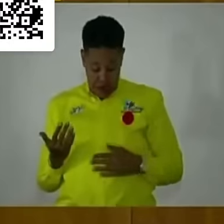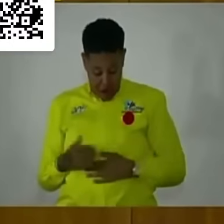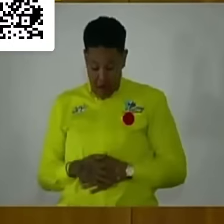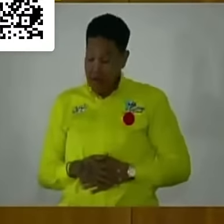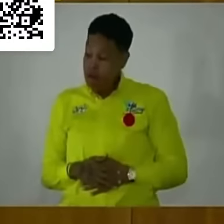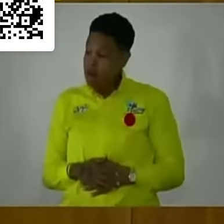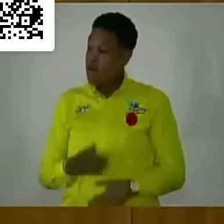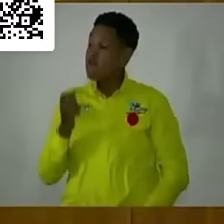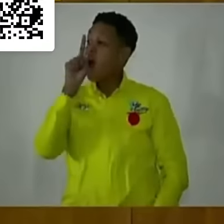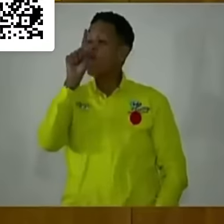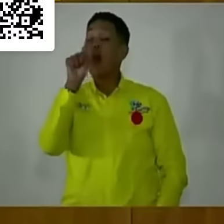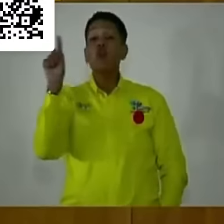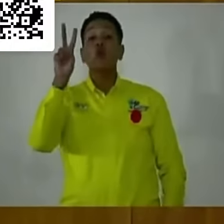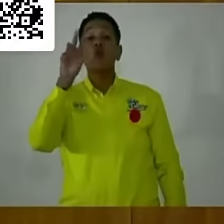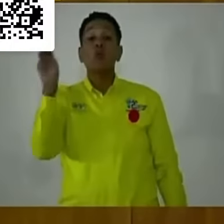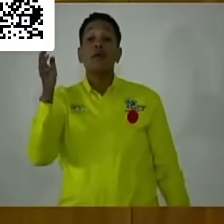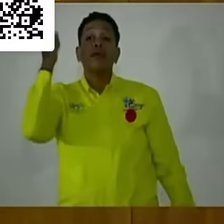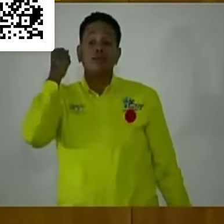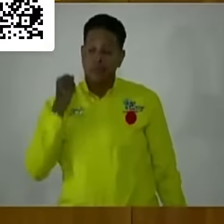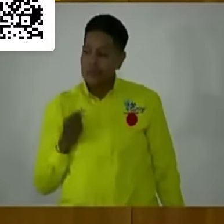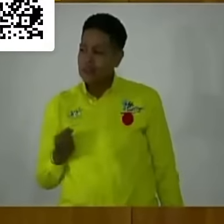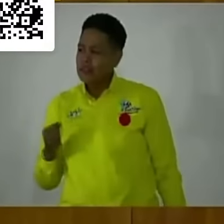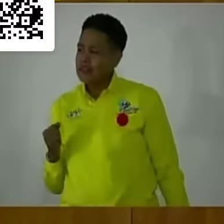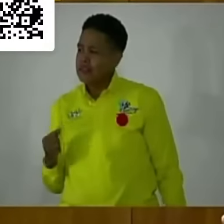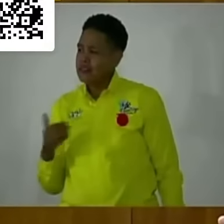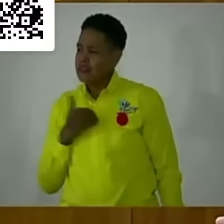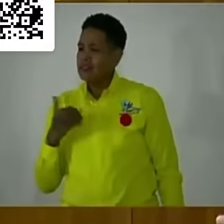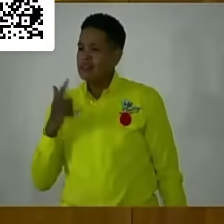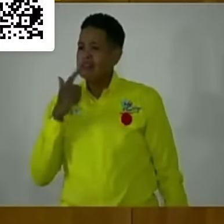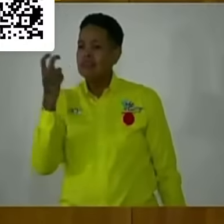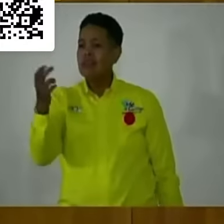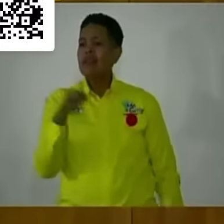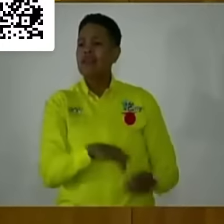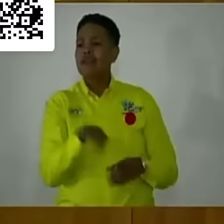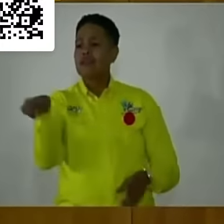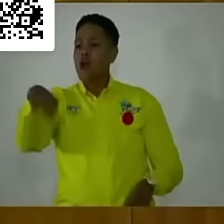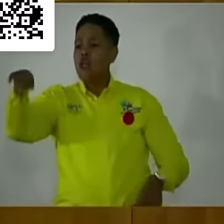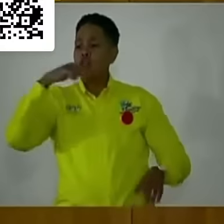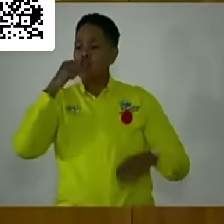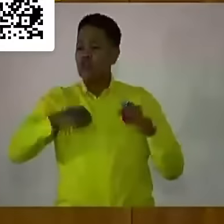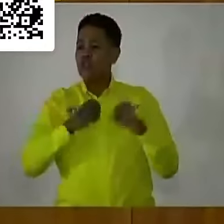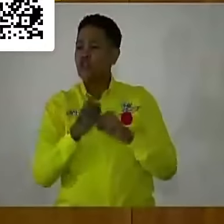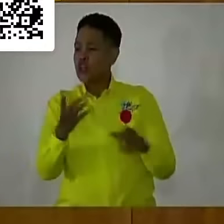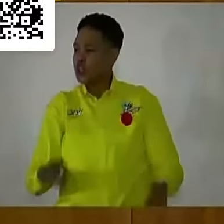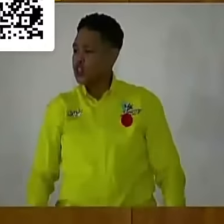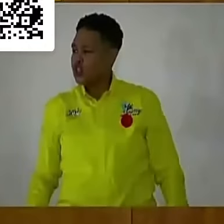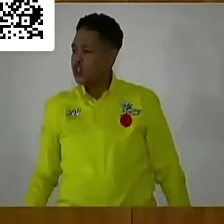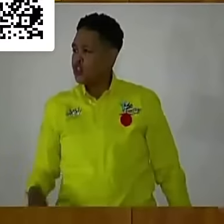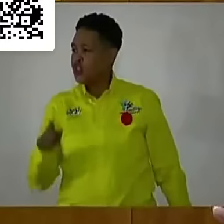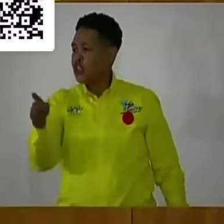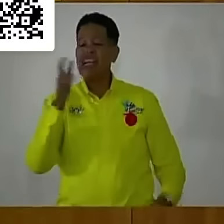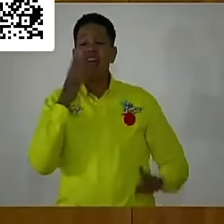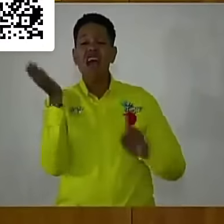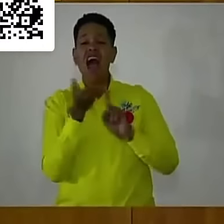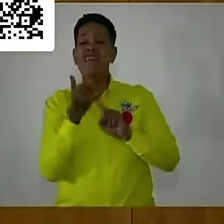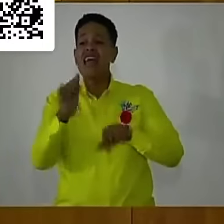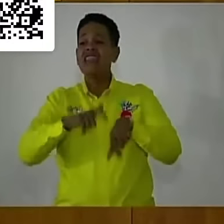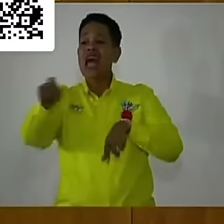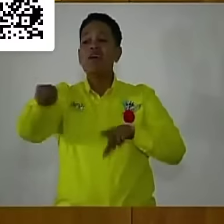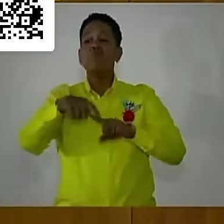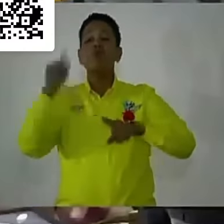from 1 to 2. But remember, I was sat in cabinet over these years. He didn't advocate then